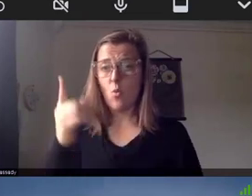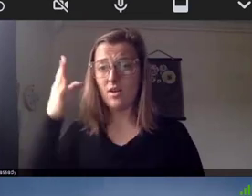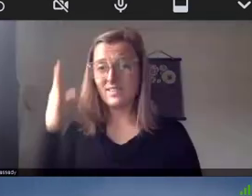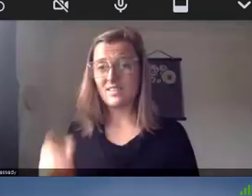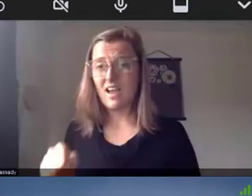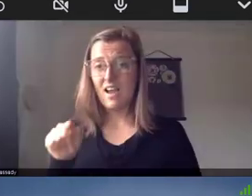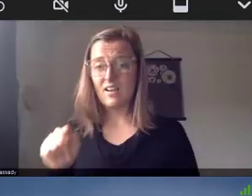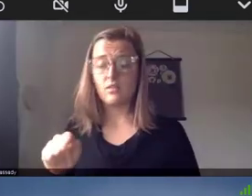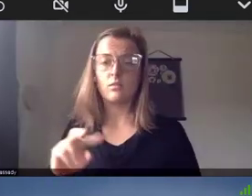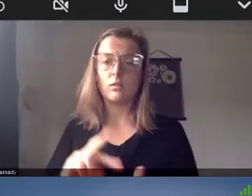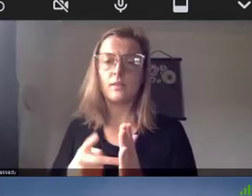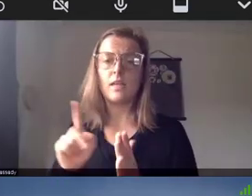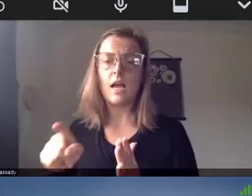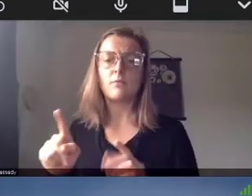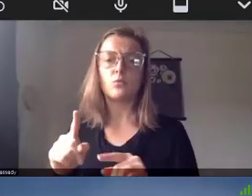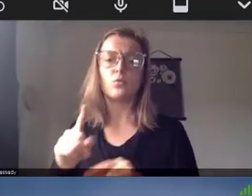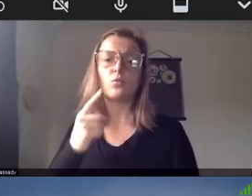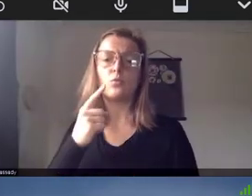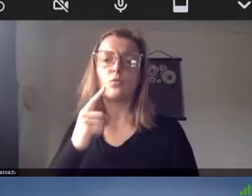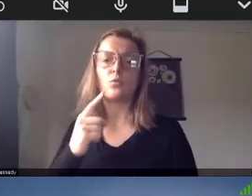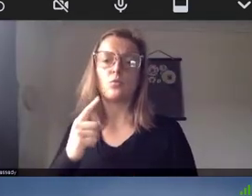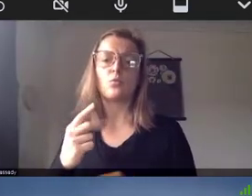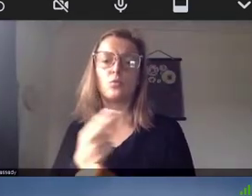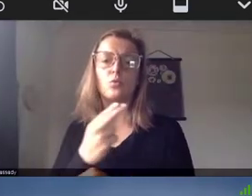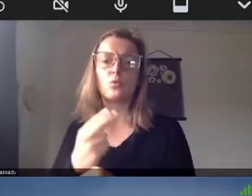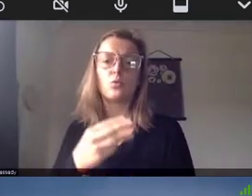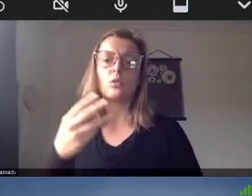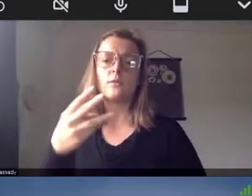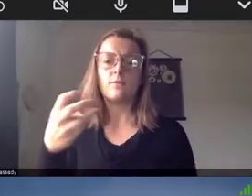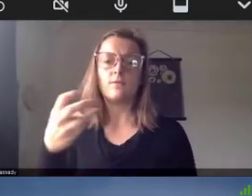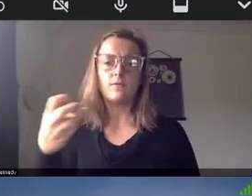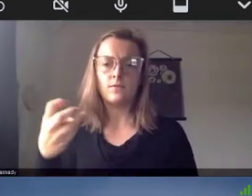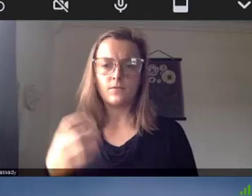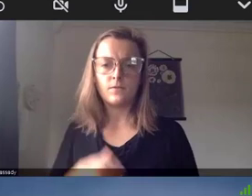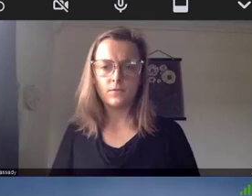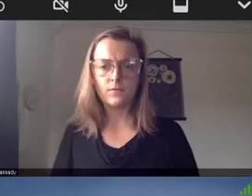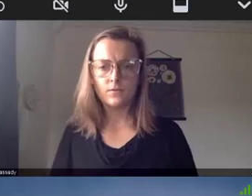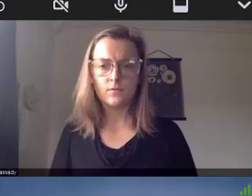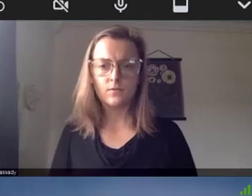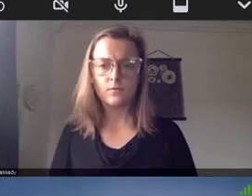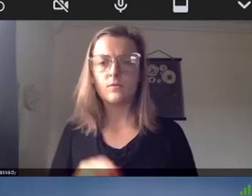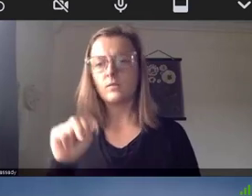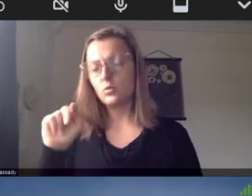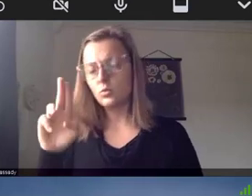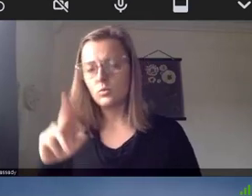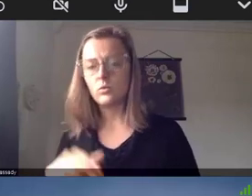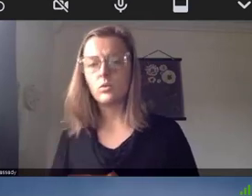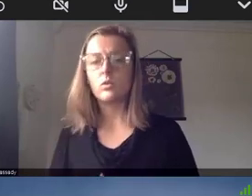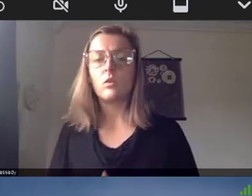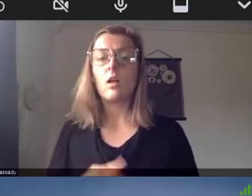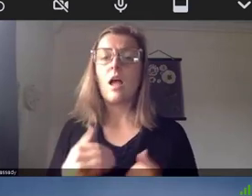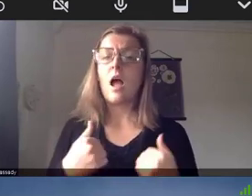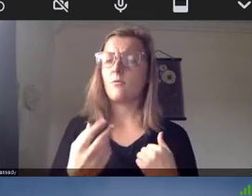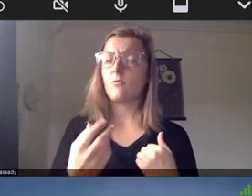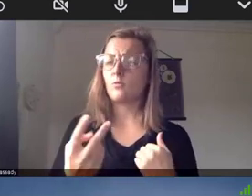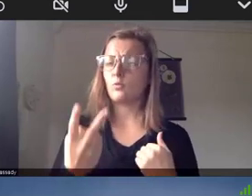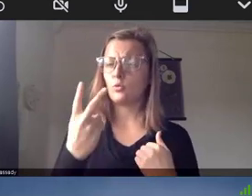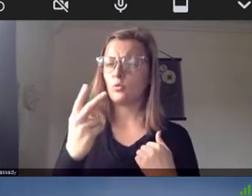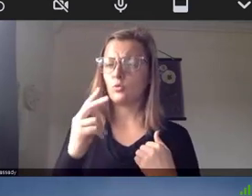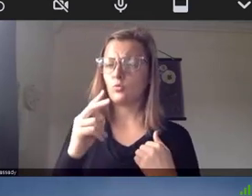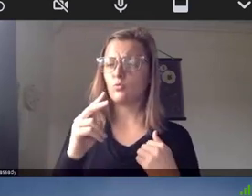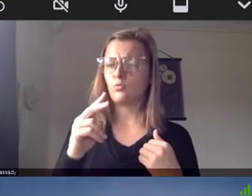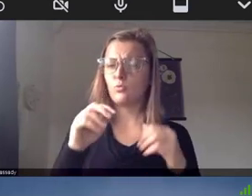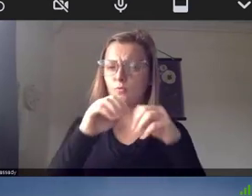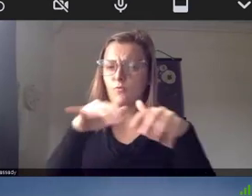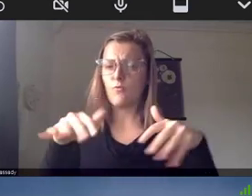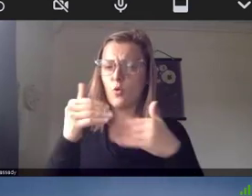here you find, you know, we have two different flow charts here. One for if we're sizing the heat exchanger, and the other if we're trying to